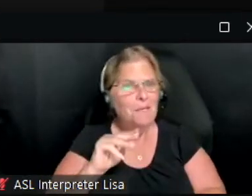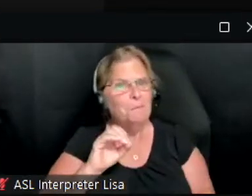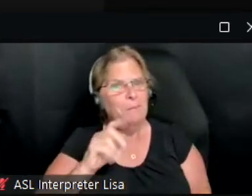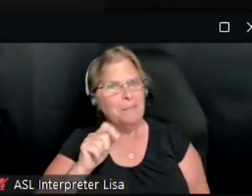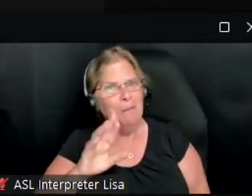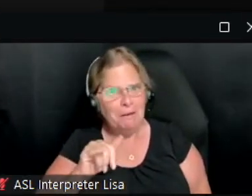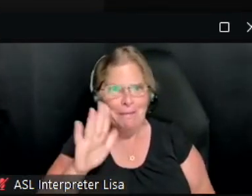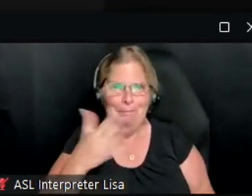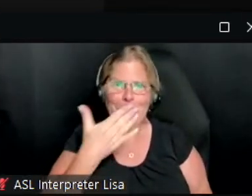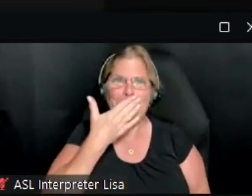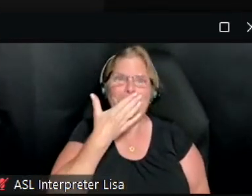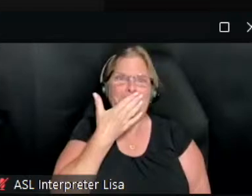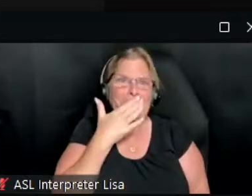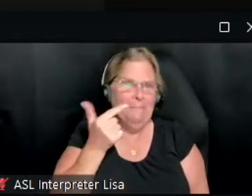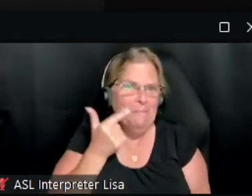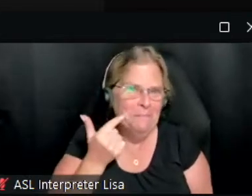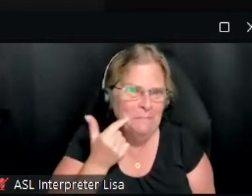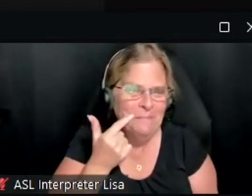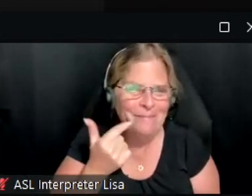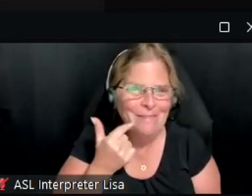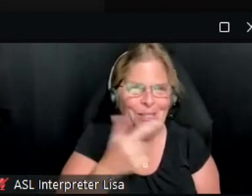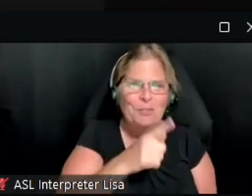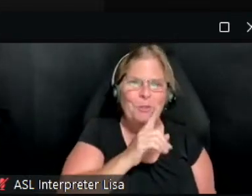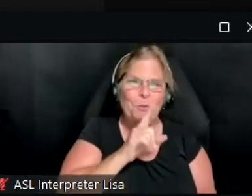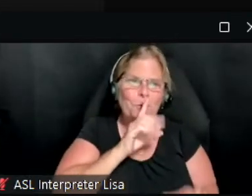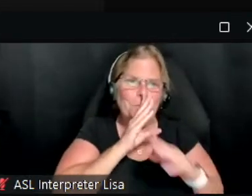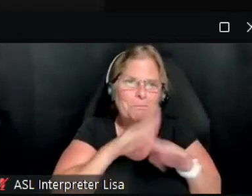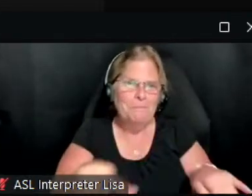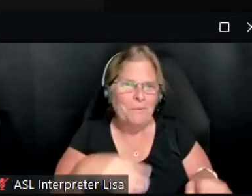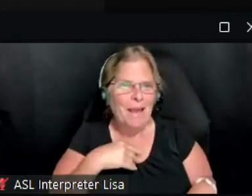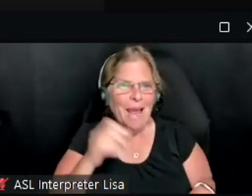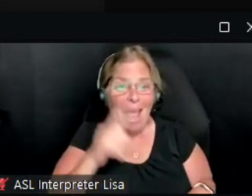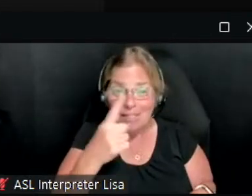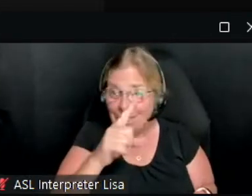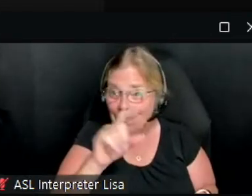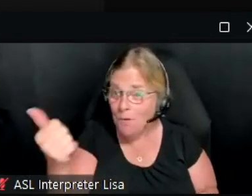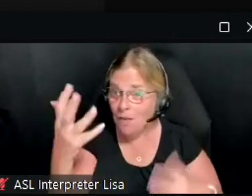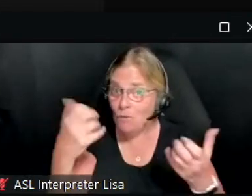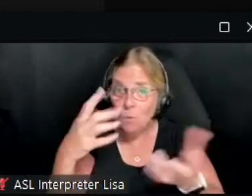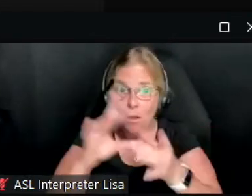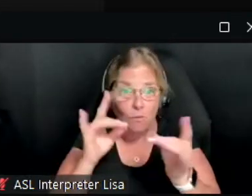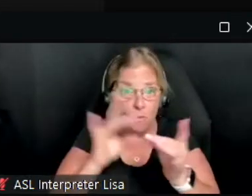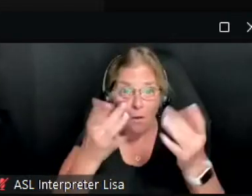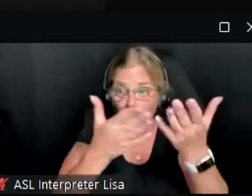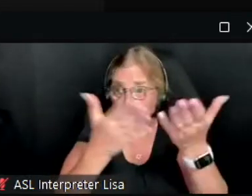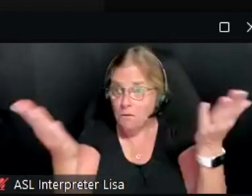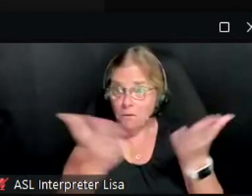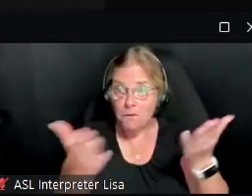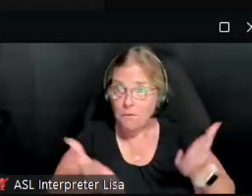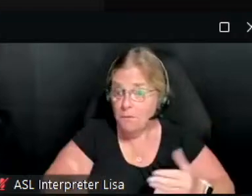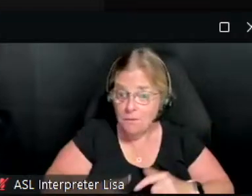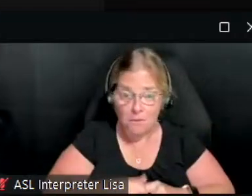Okay. You gotta have a spokesman. I just asked. Does somebody else want to speak to this?